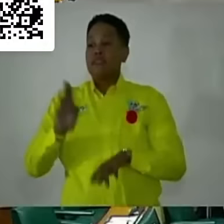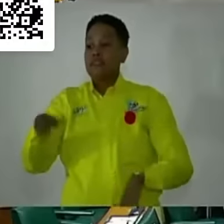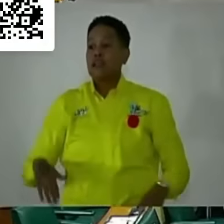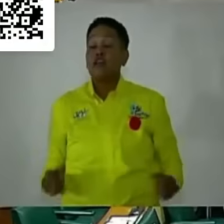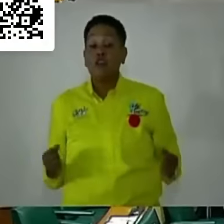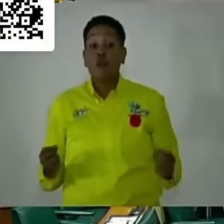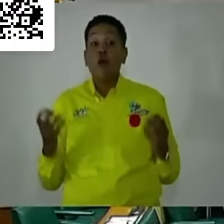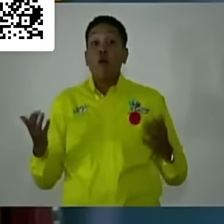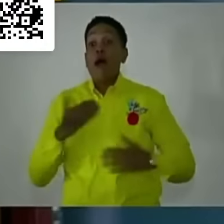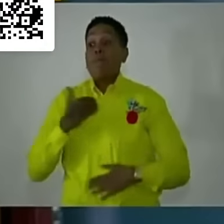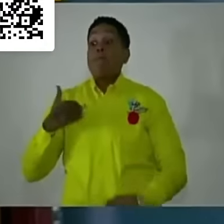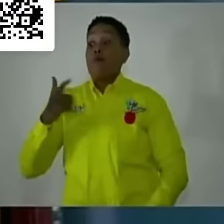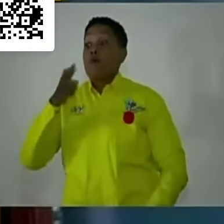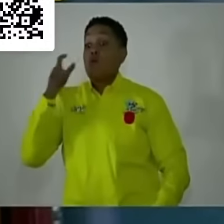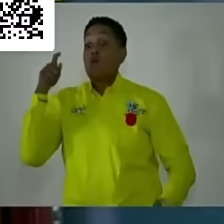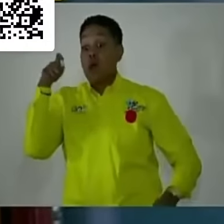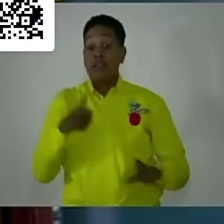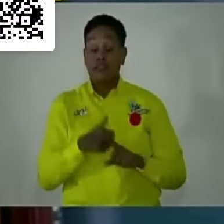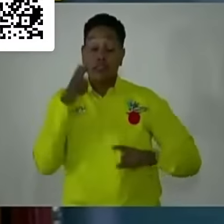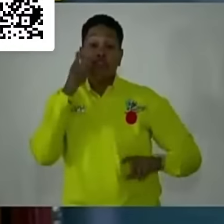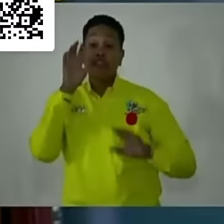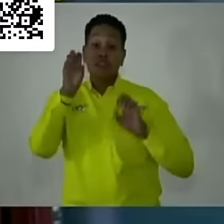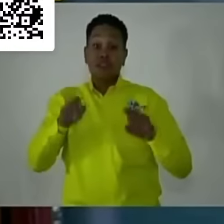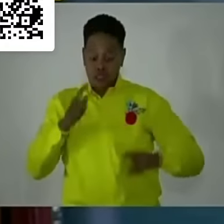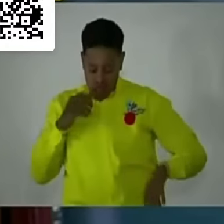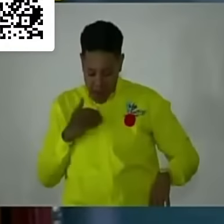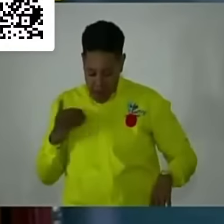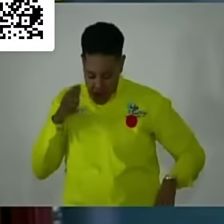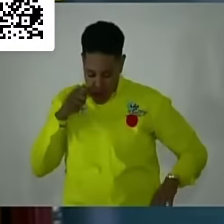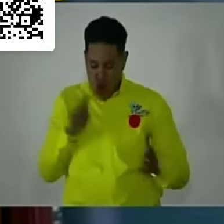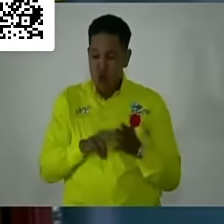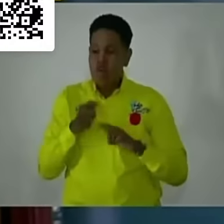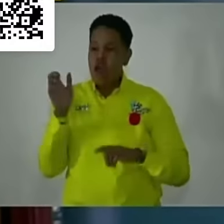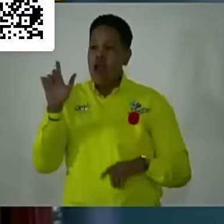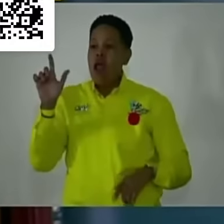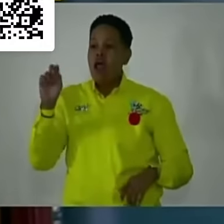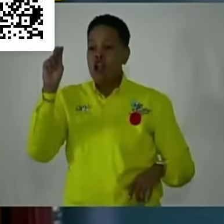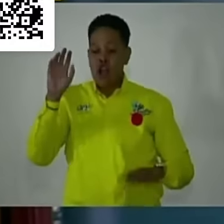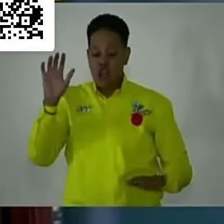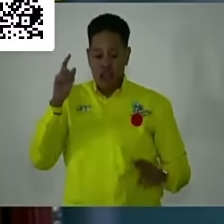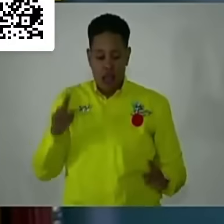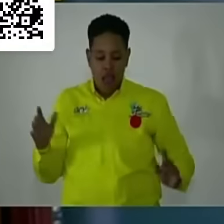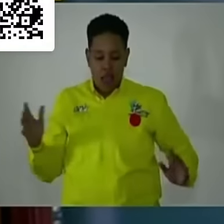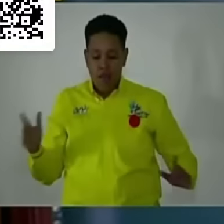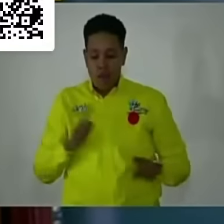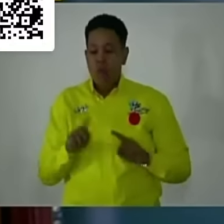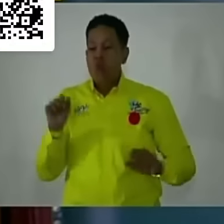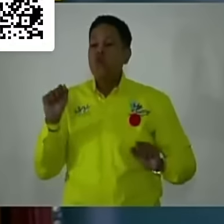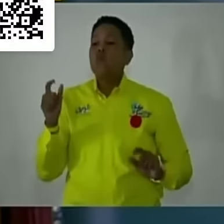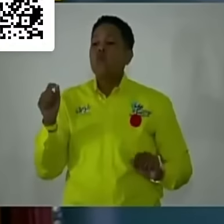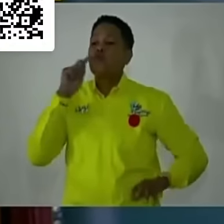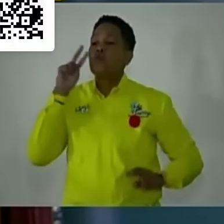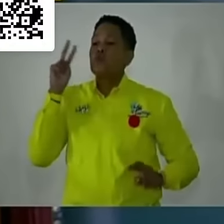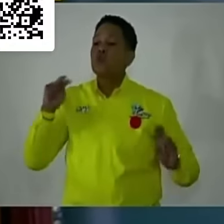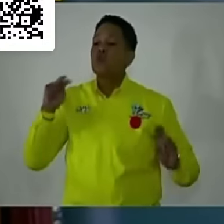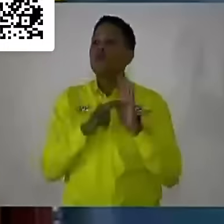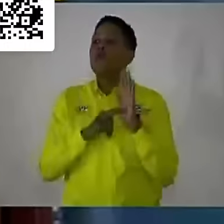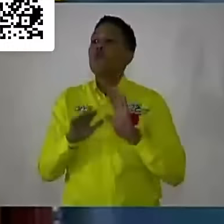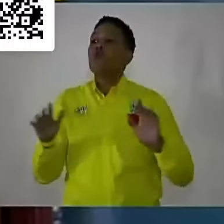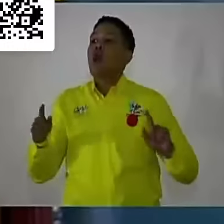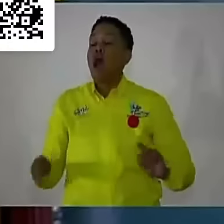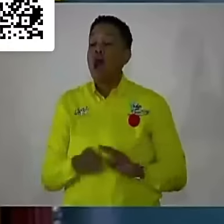So the member who was asking a while ago is the member who stood from Clarendon North. What you could do is take a look at the standing